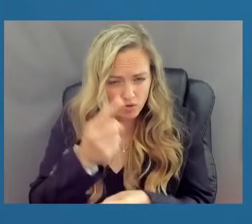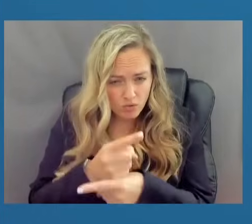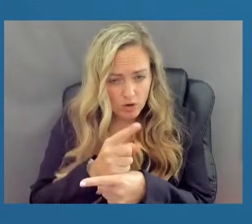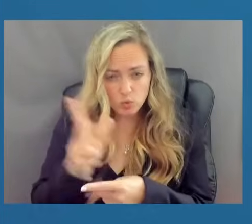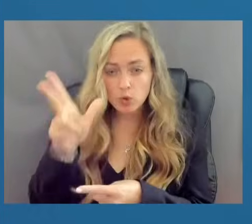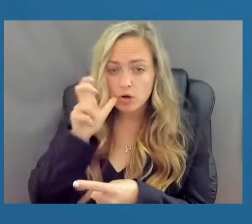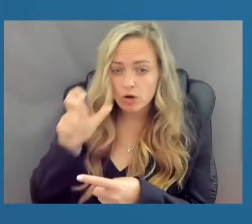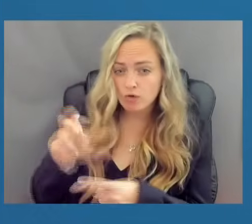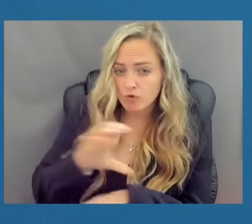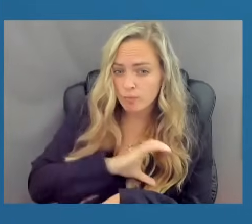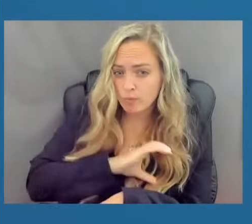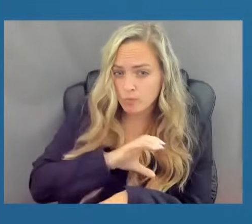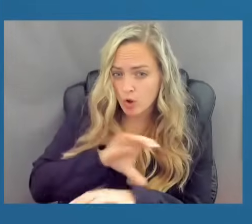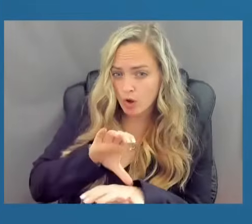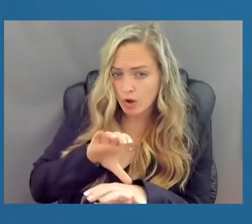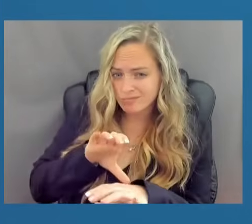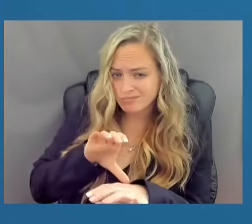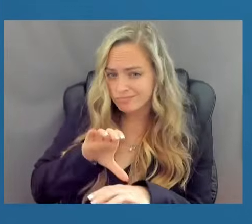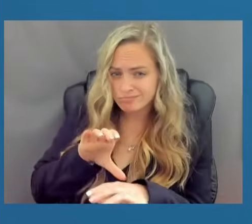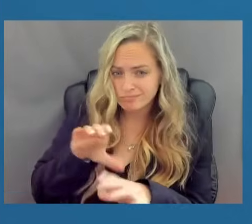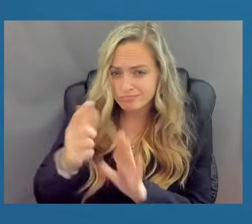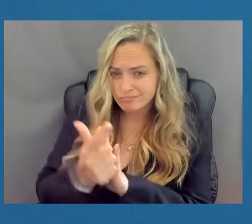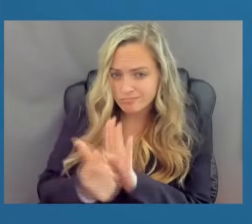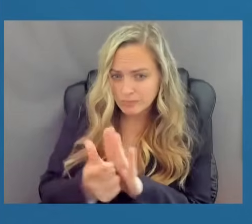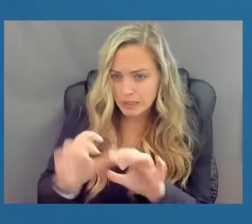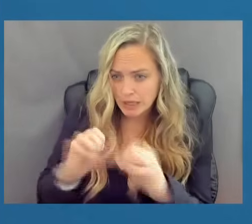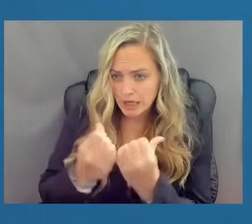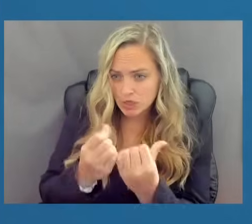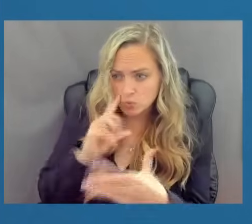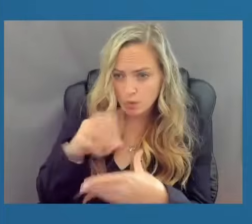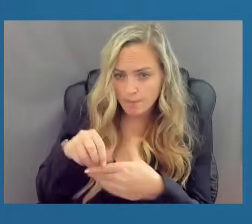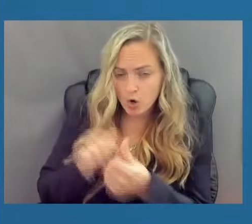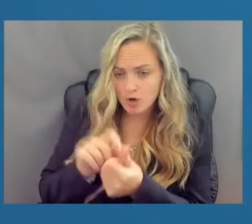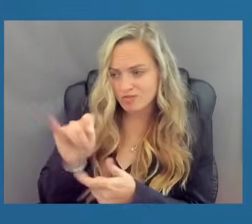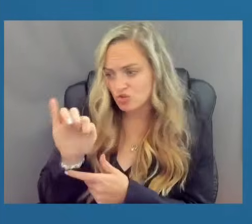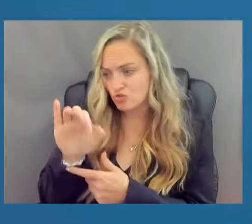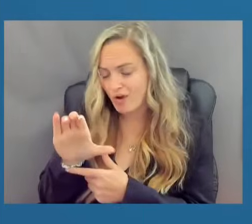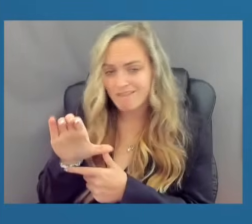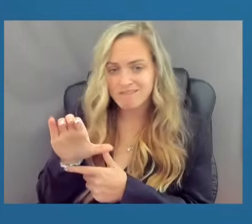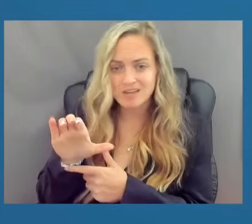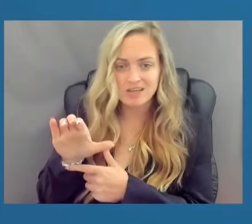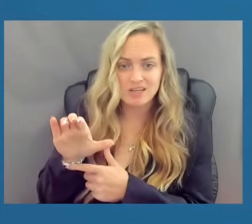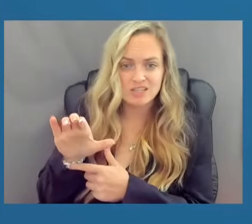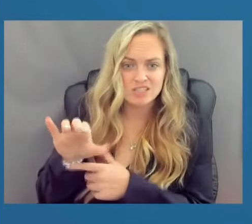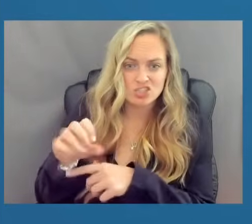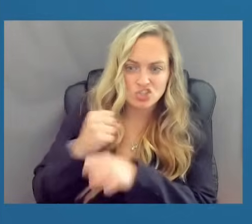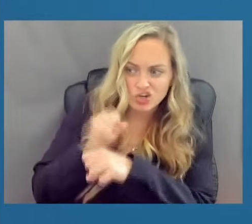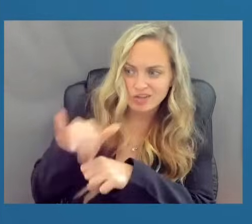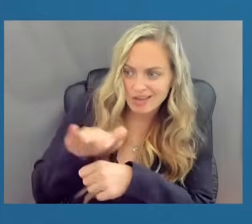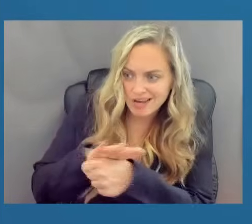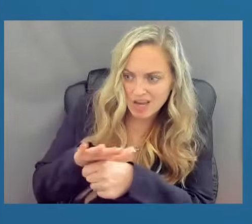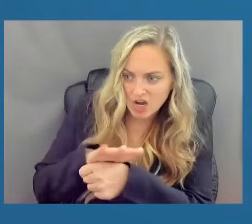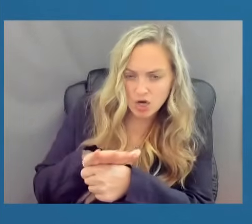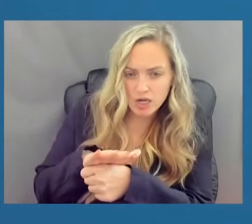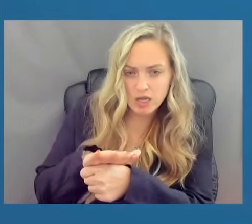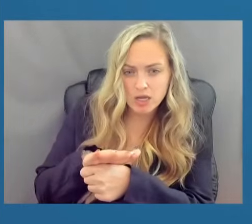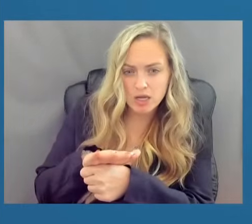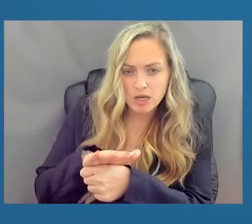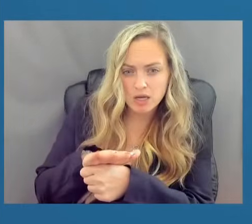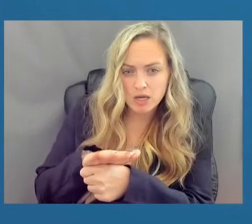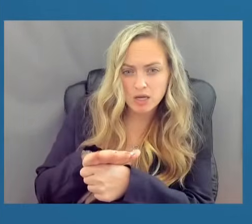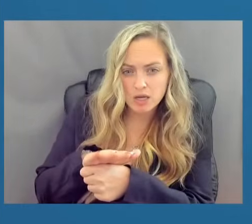enforcement agencies that were part of, traffic security in that local area, that it was